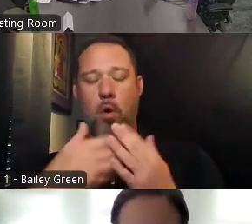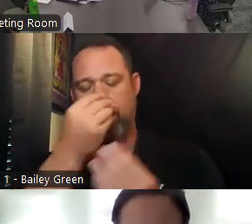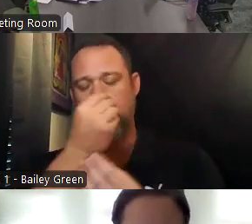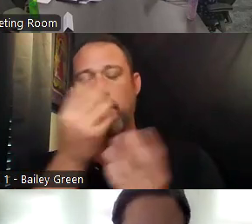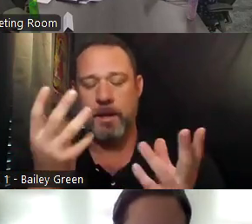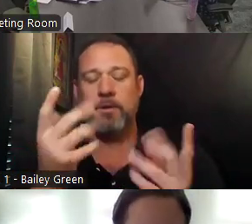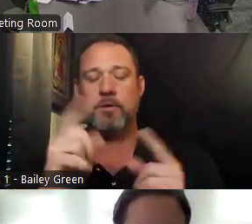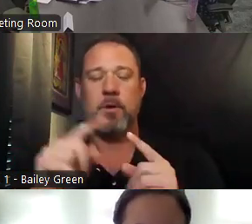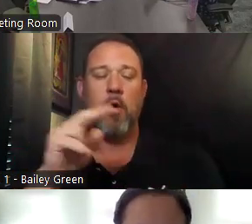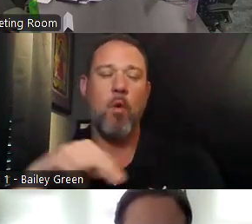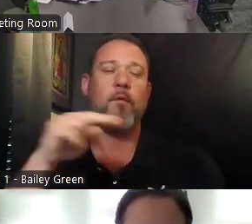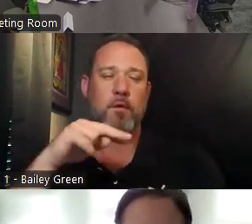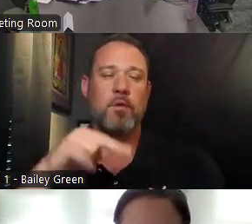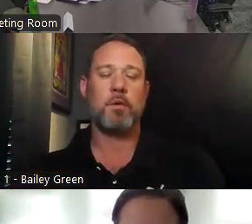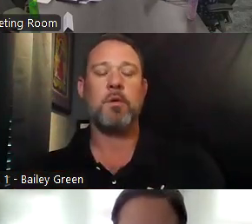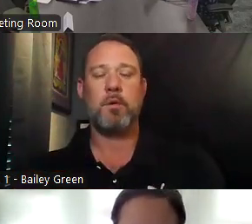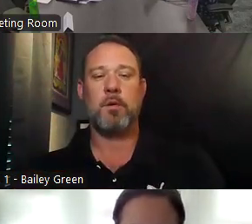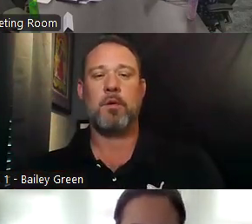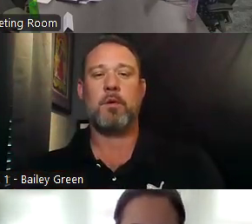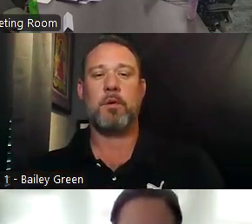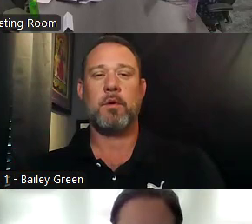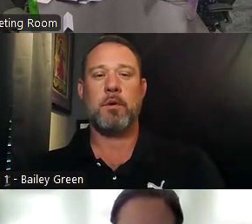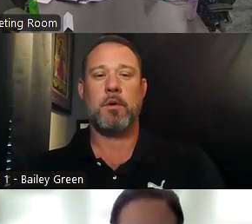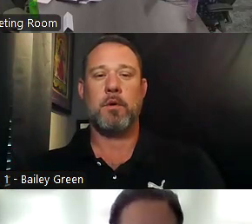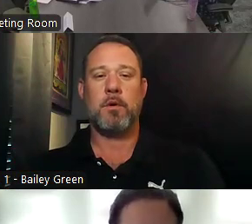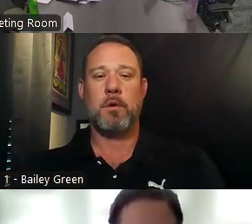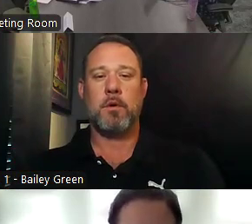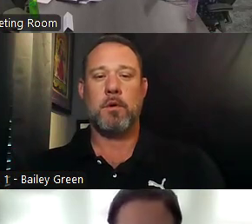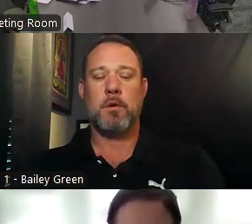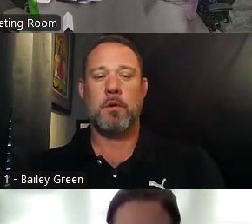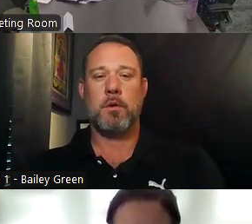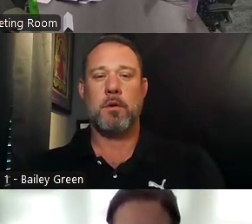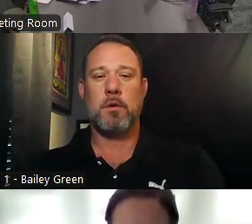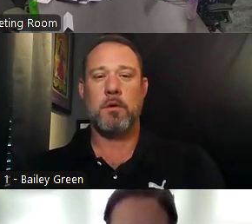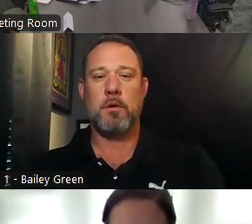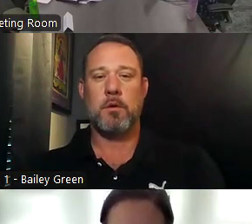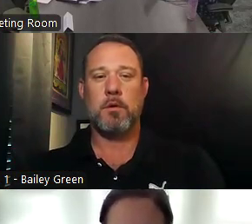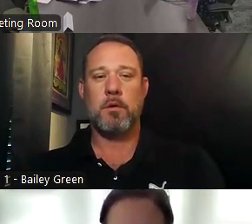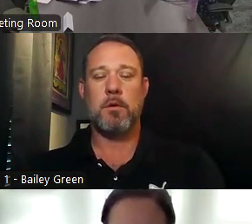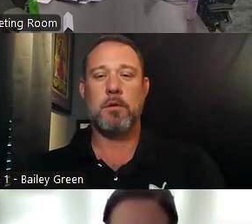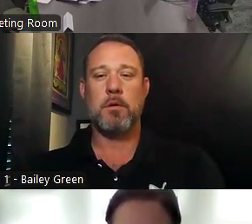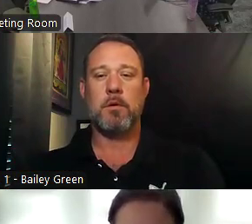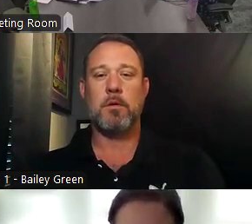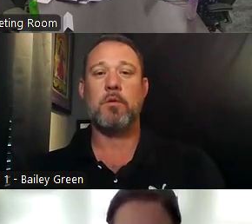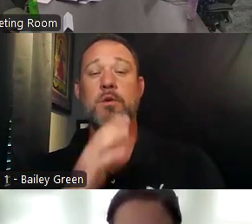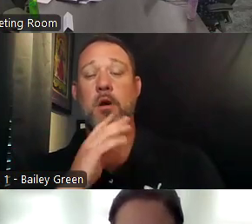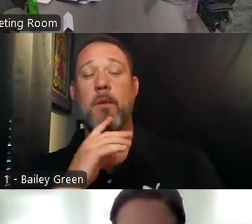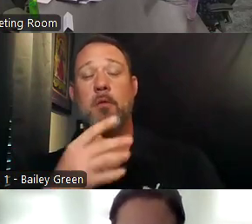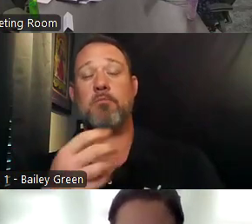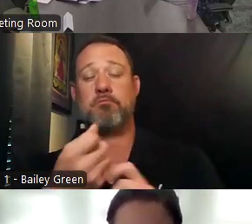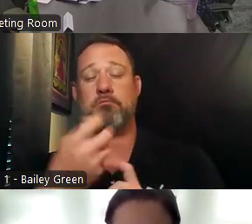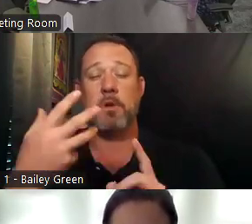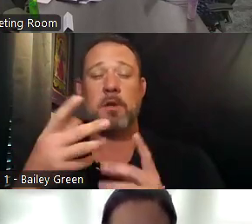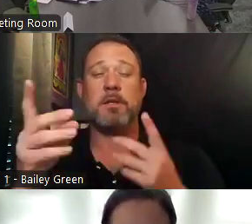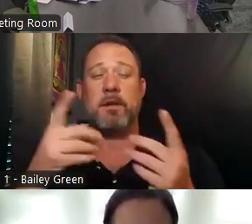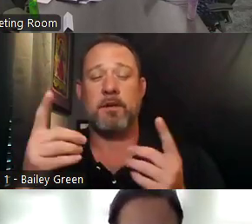to give us an overview. So what we're going to talk about is really talking about some definitions of